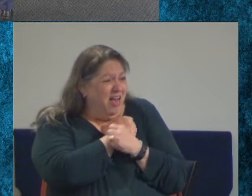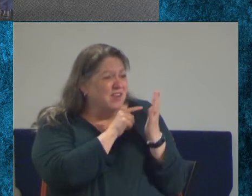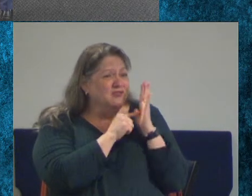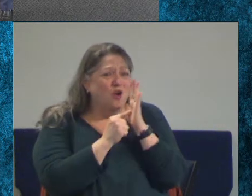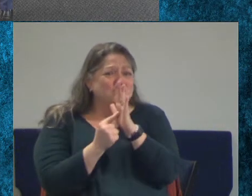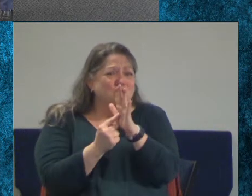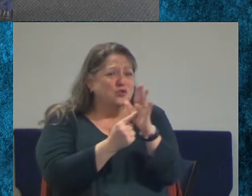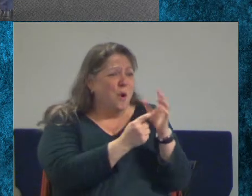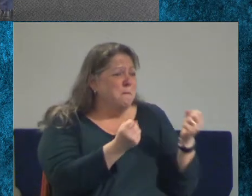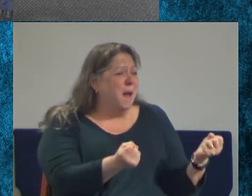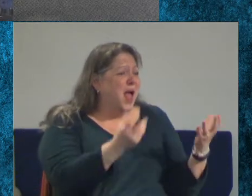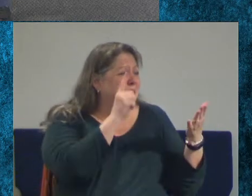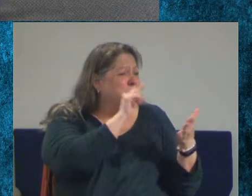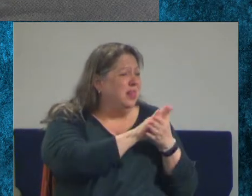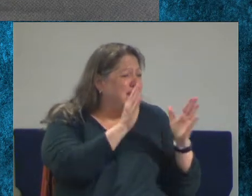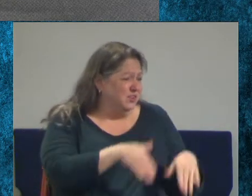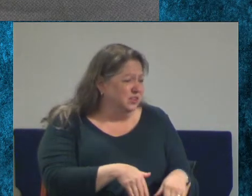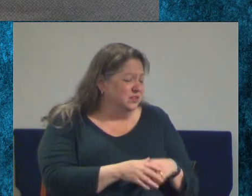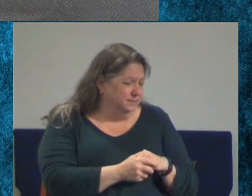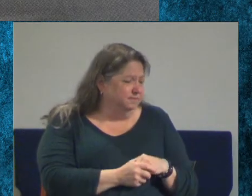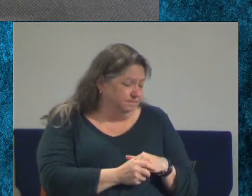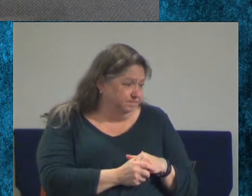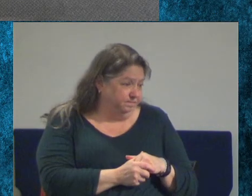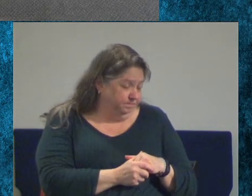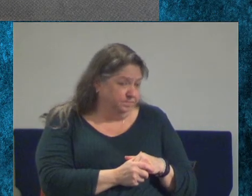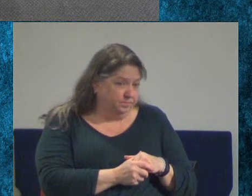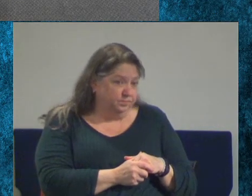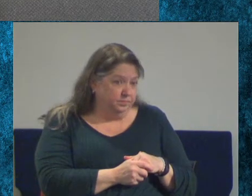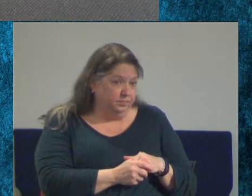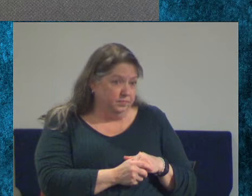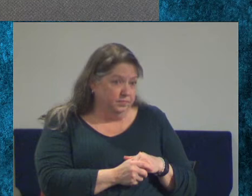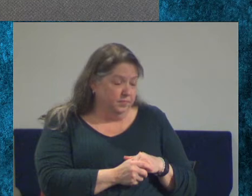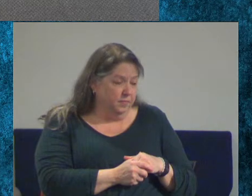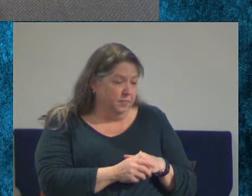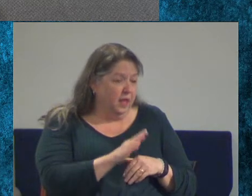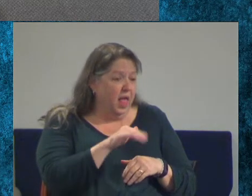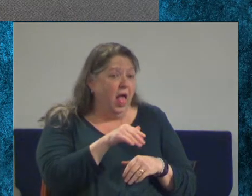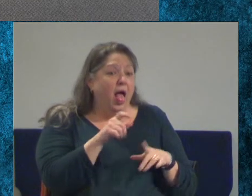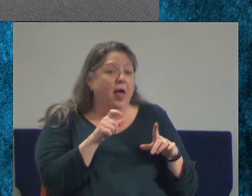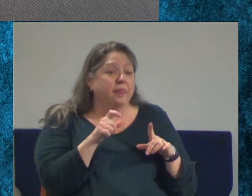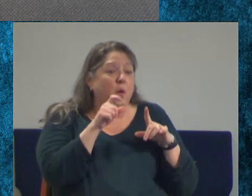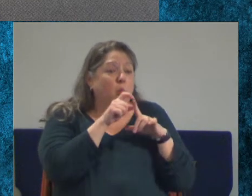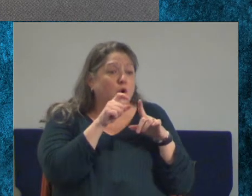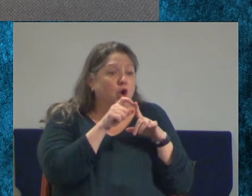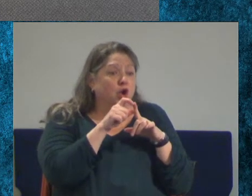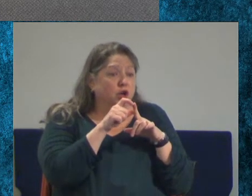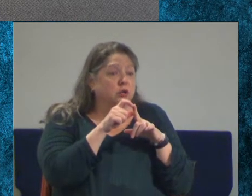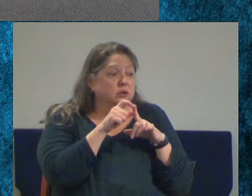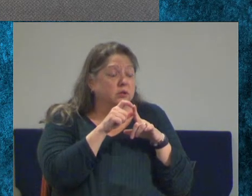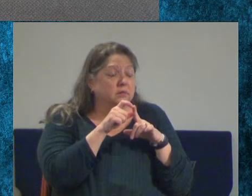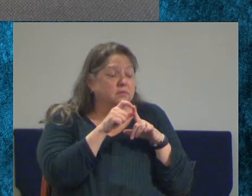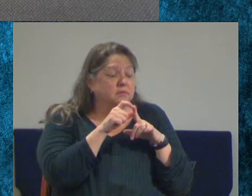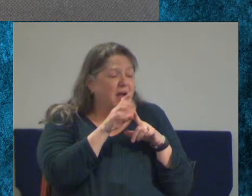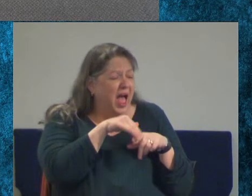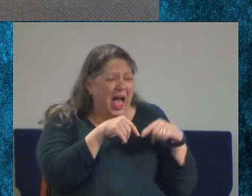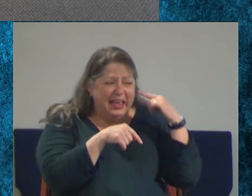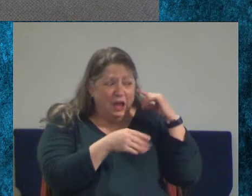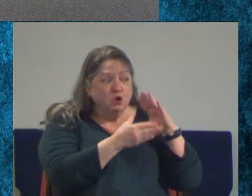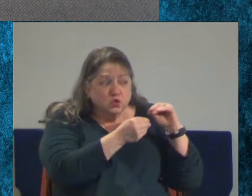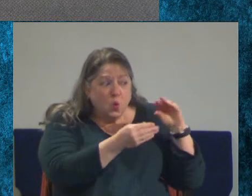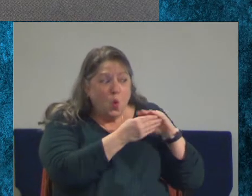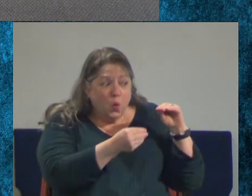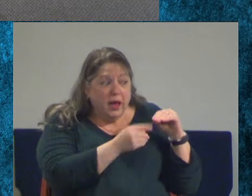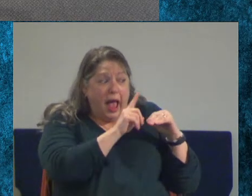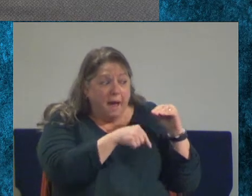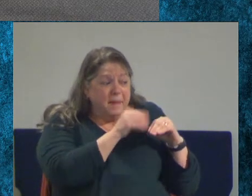He says, I am thankful because I hear. In other words, Paul is saying the word is getting around, Philemon. Philemon, I want you to know that